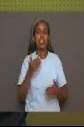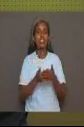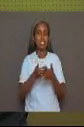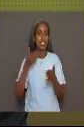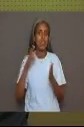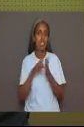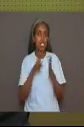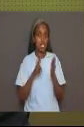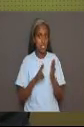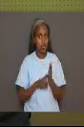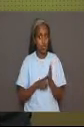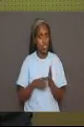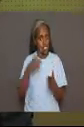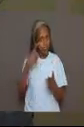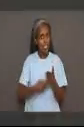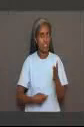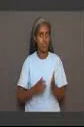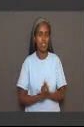difference rules effectively.